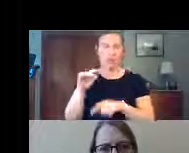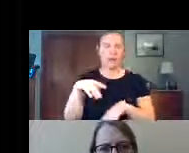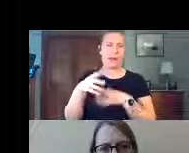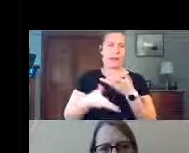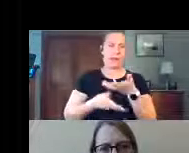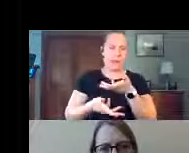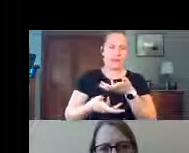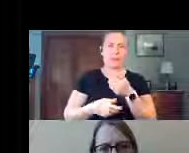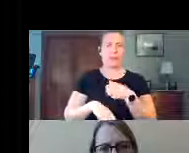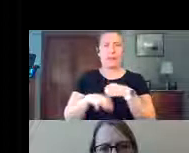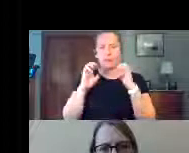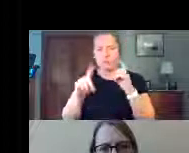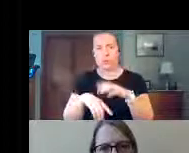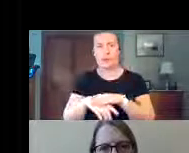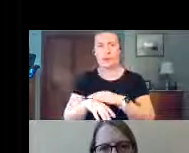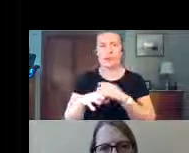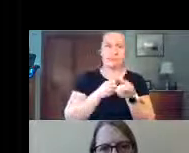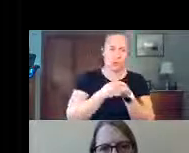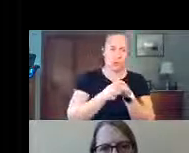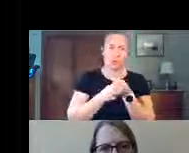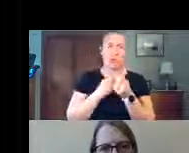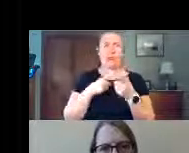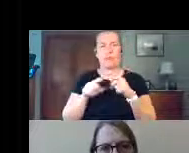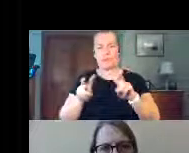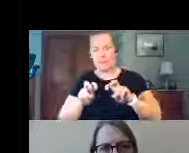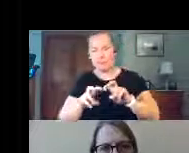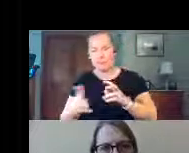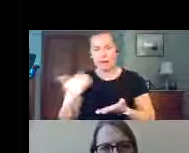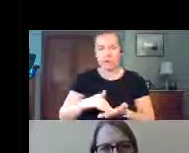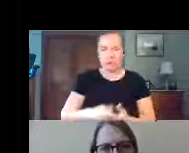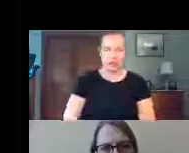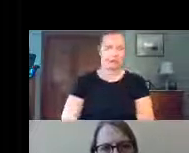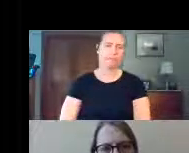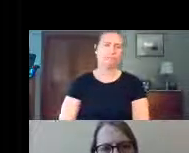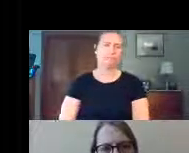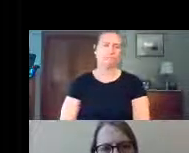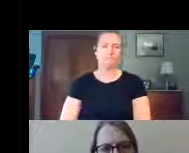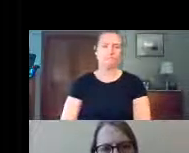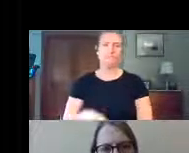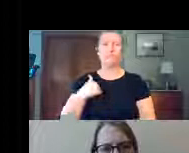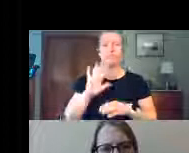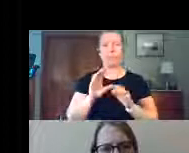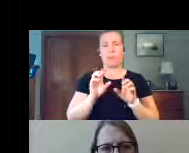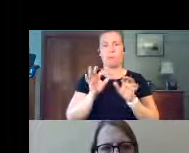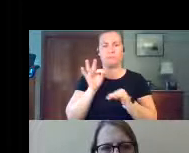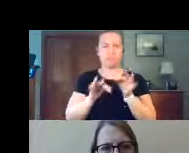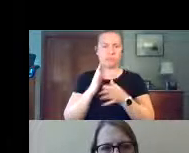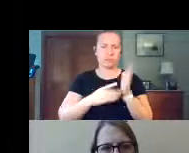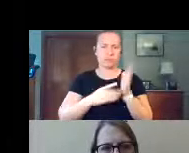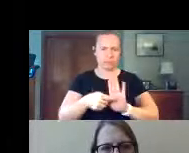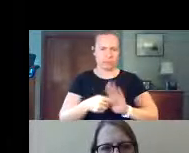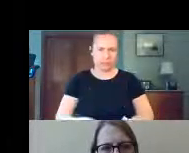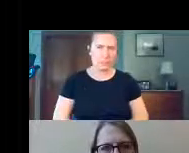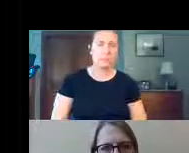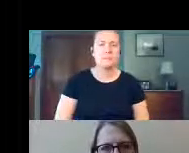support, and evaluating to iterate. So I'm going to go over some examples. The first one that I'll